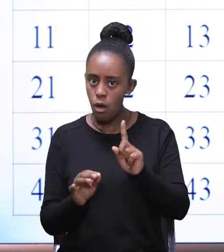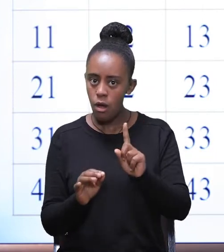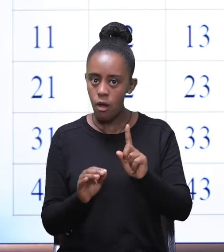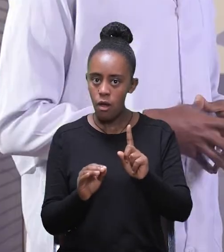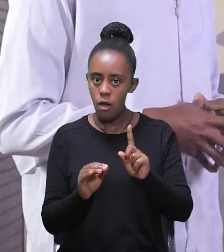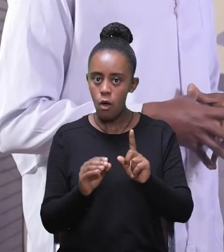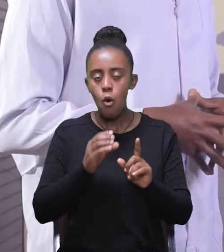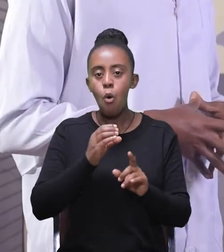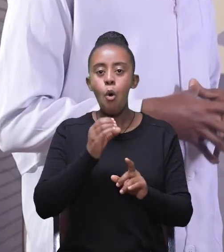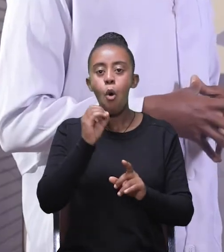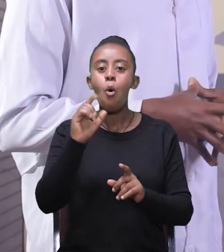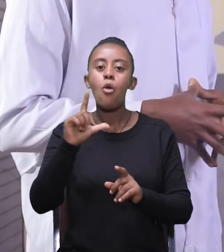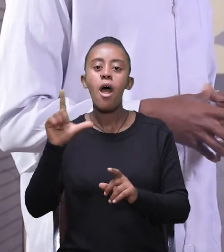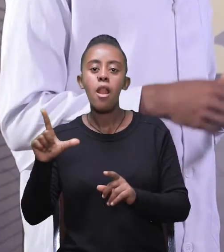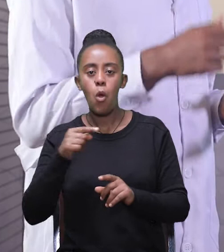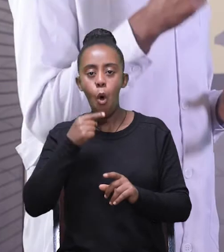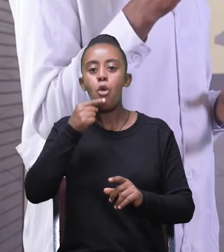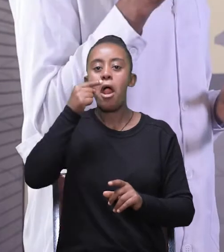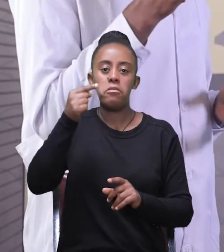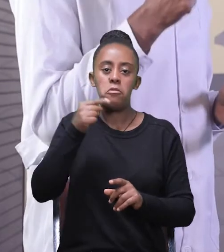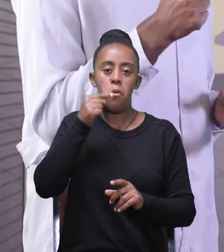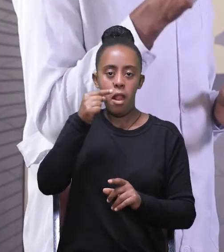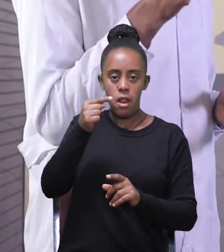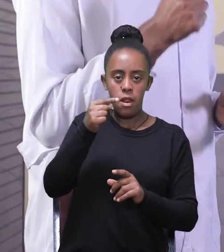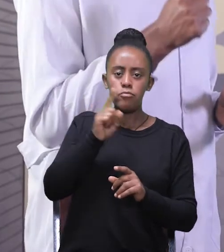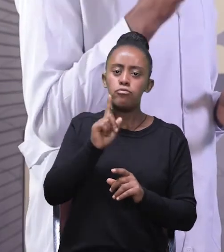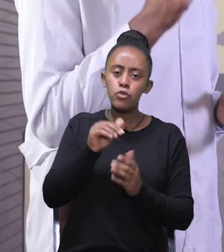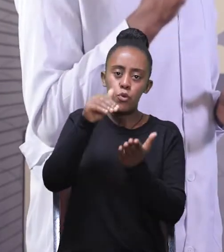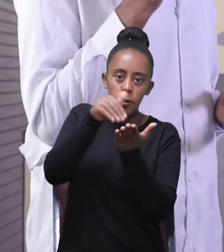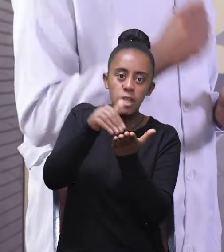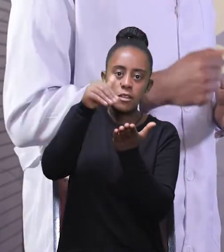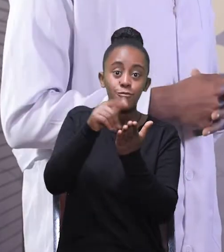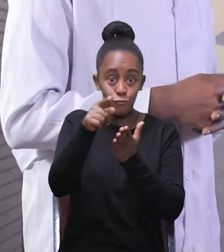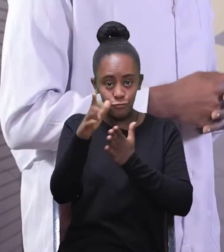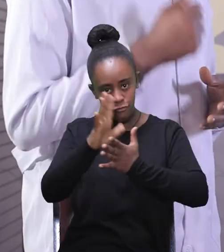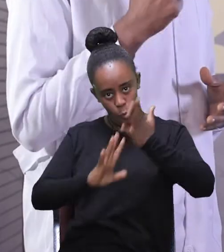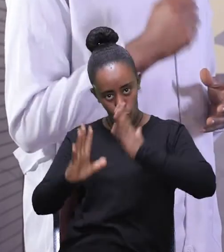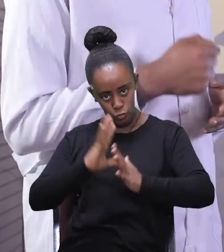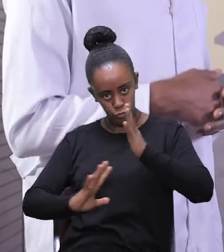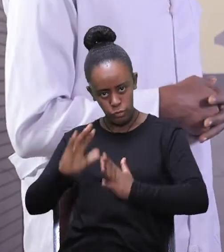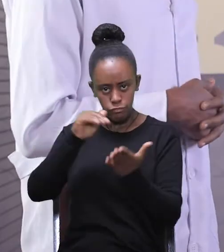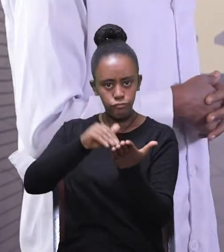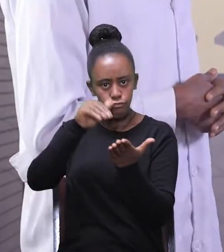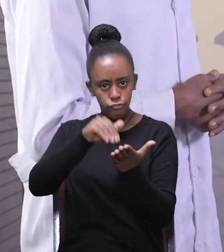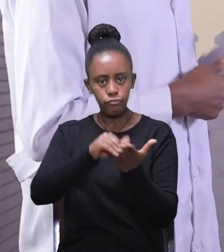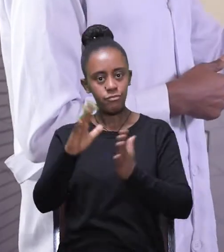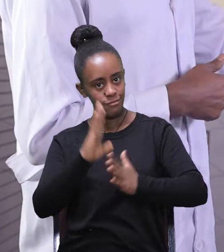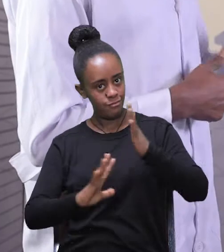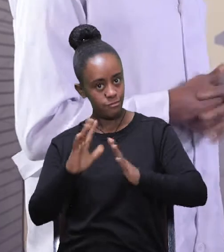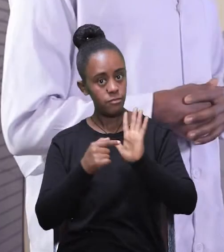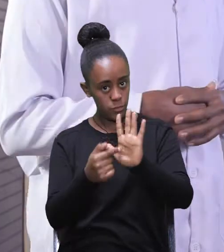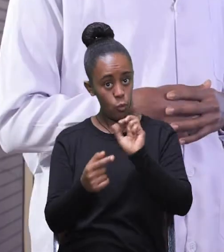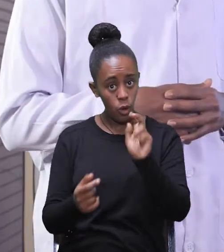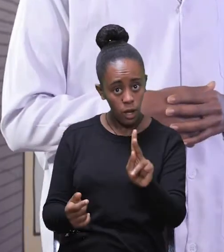Oral language. So, at this time, you have to repeat words by orally. By orally. Look